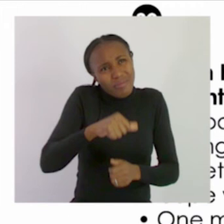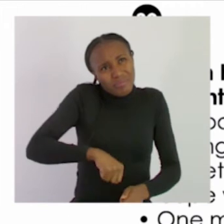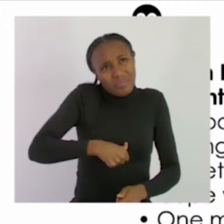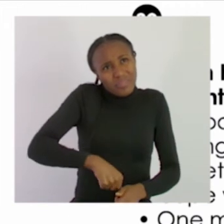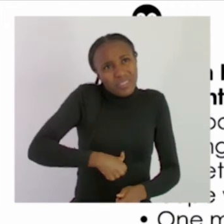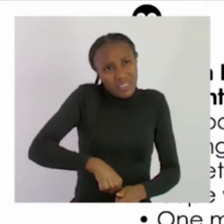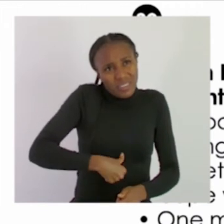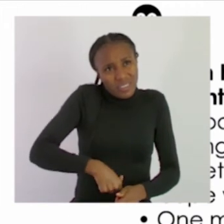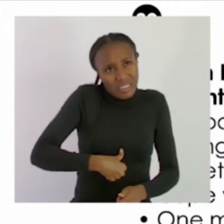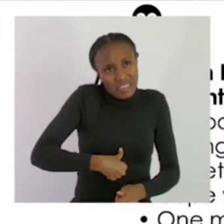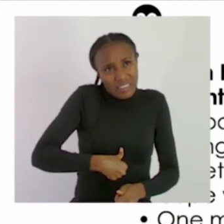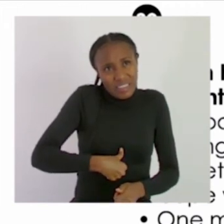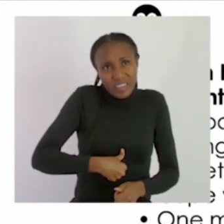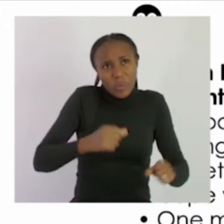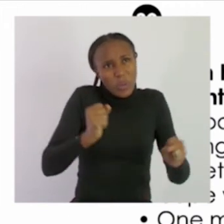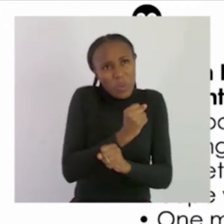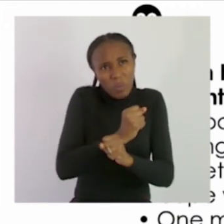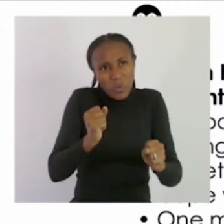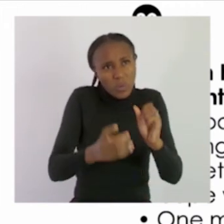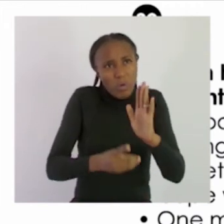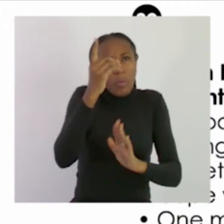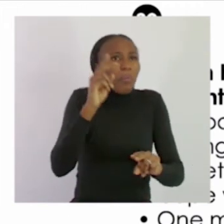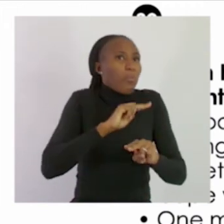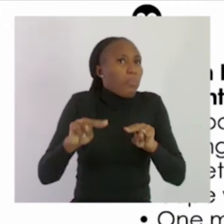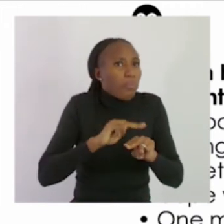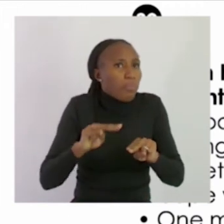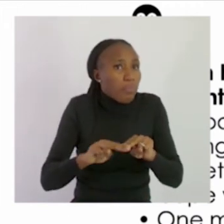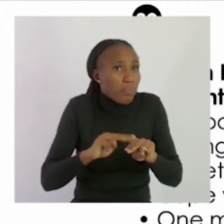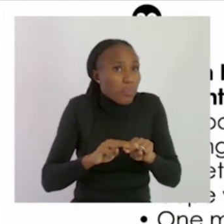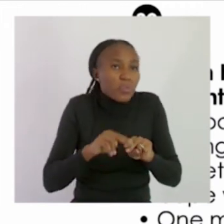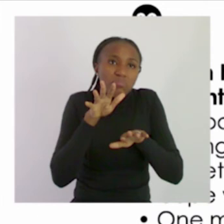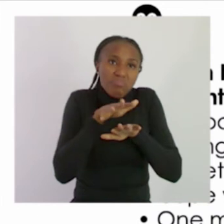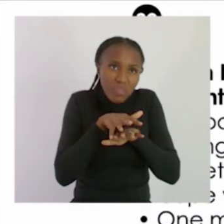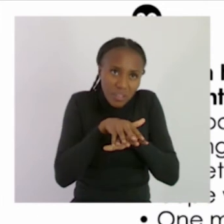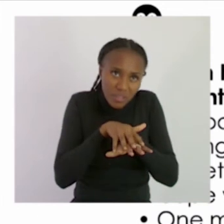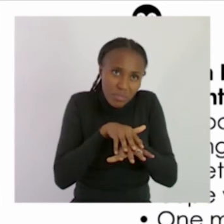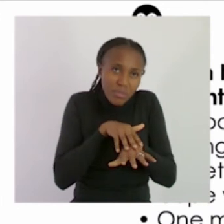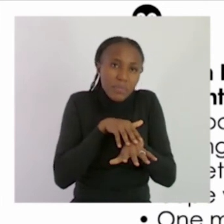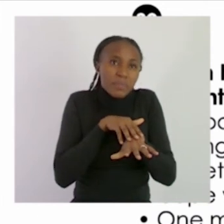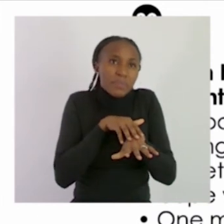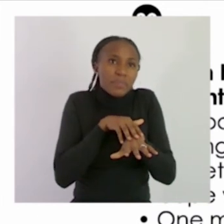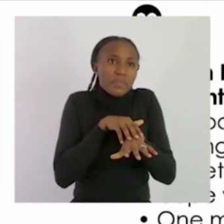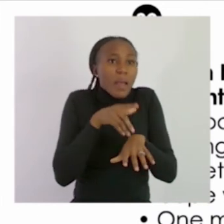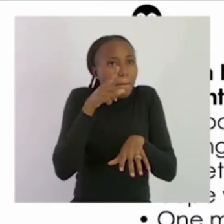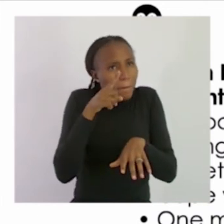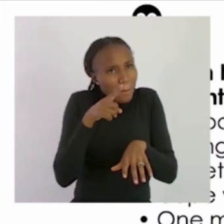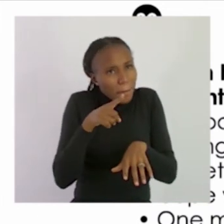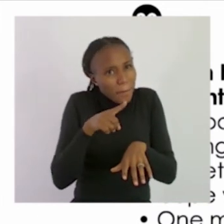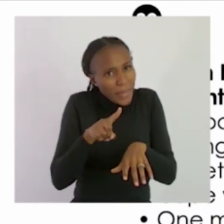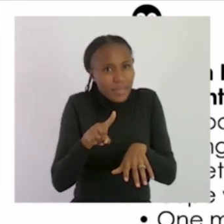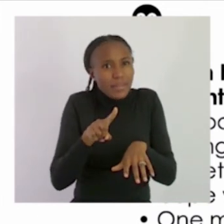getting or from growing fast, which is maybe making them to grow very slowly. However, even